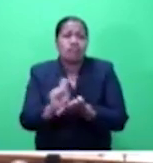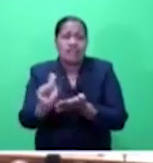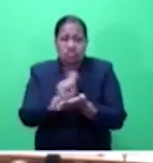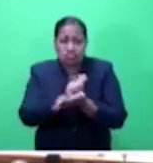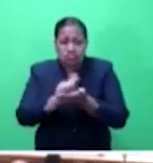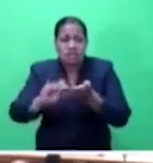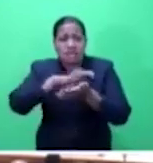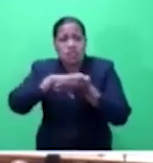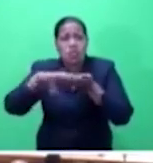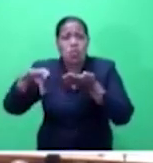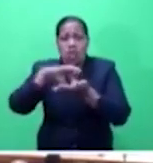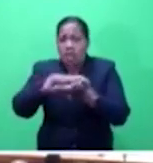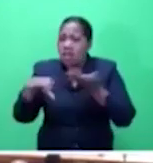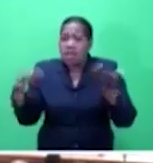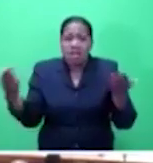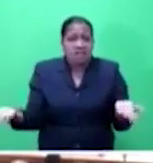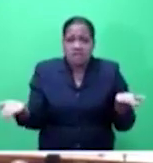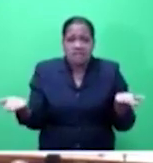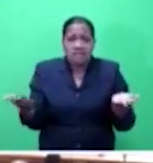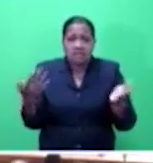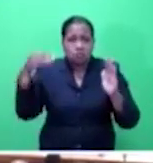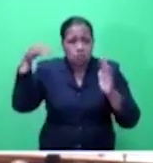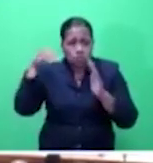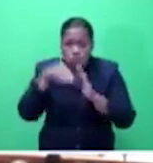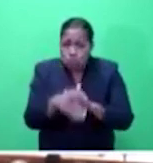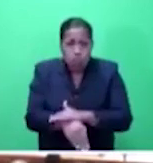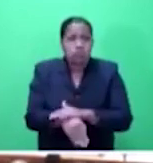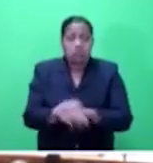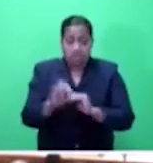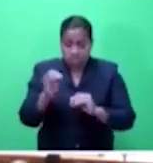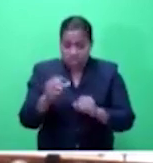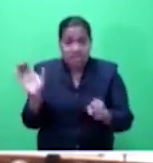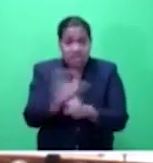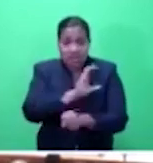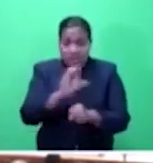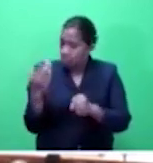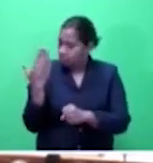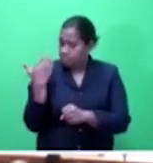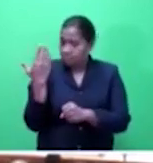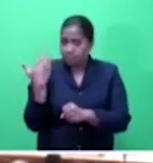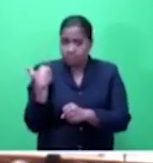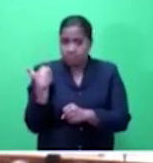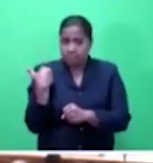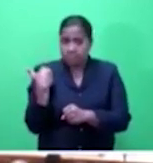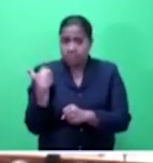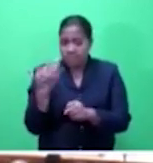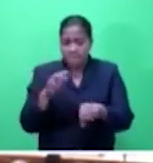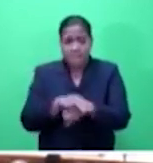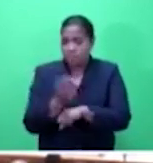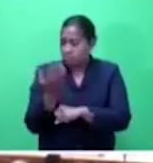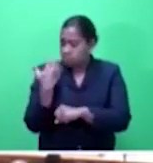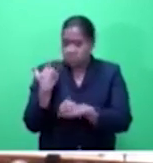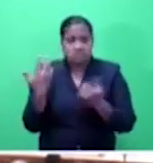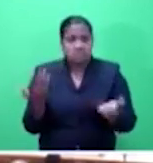to be seen. Companies that mere months ago were considered economic stalwarts, including the world's